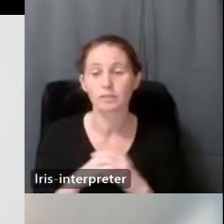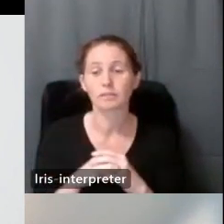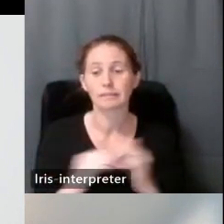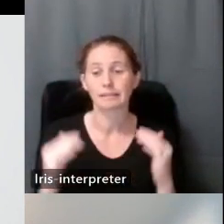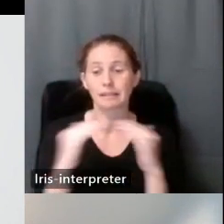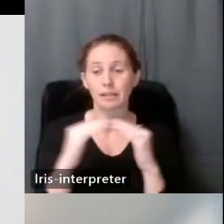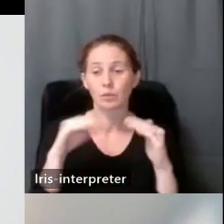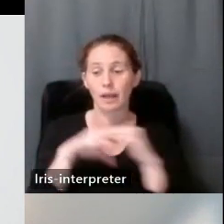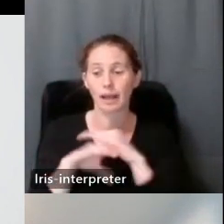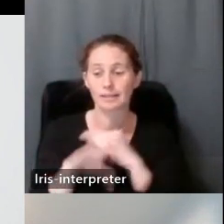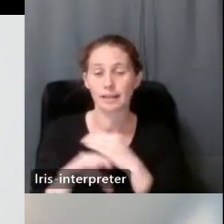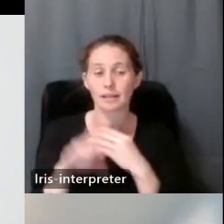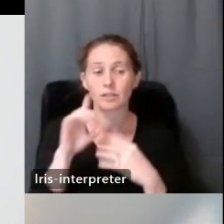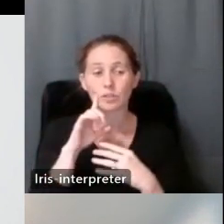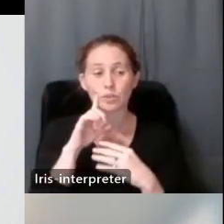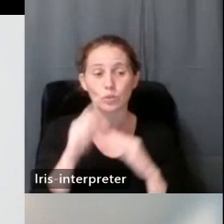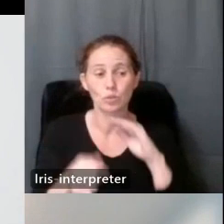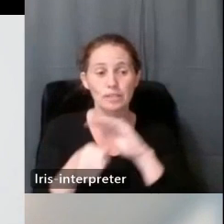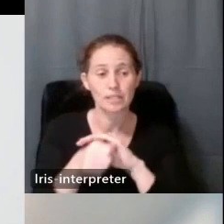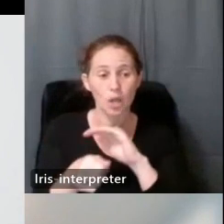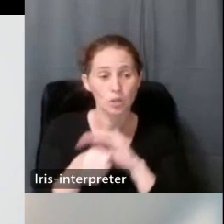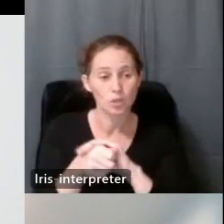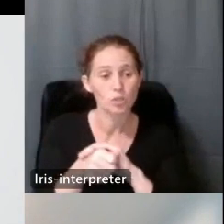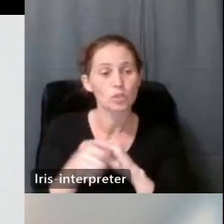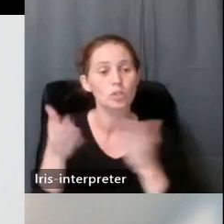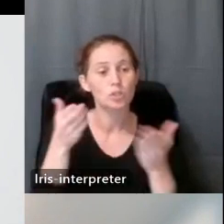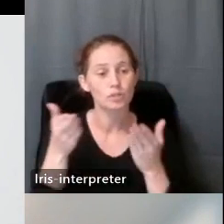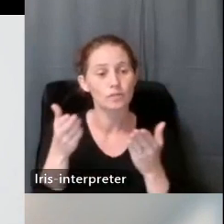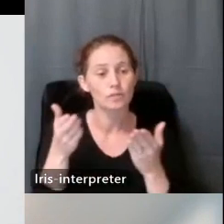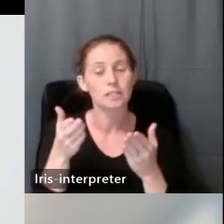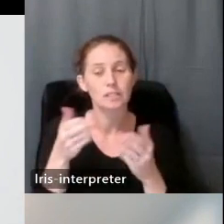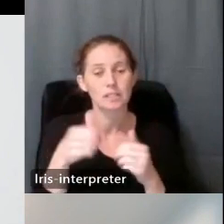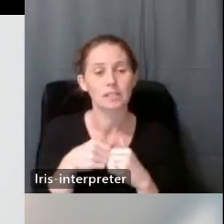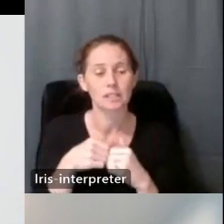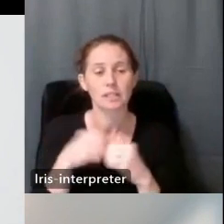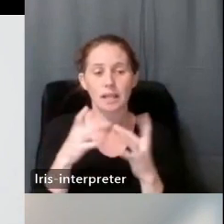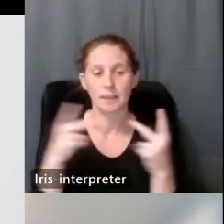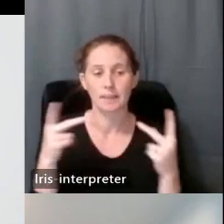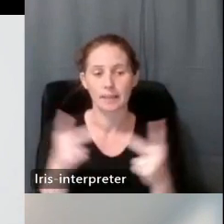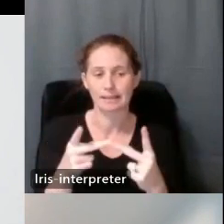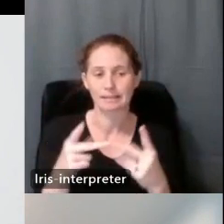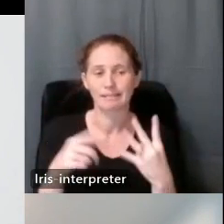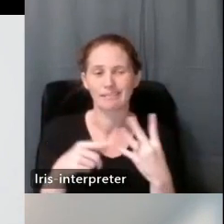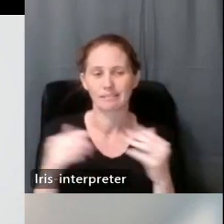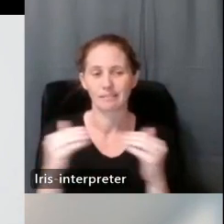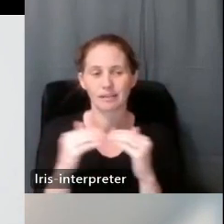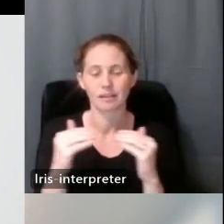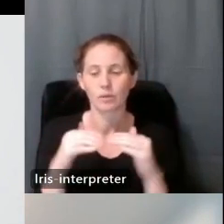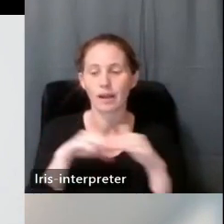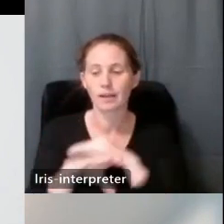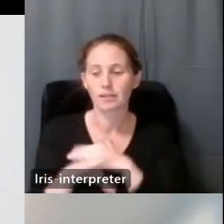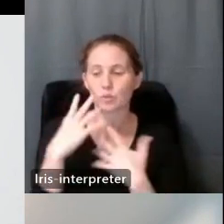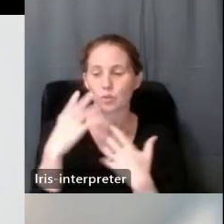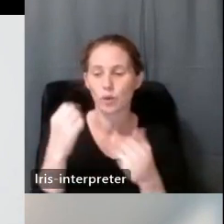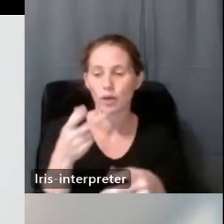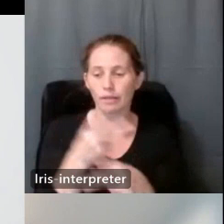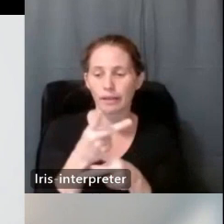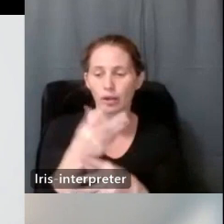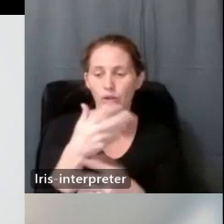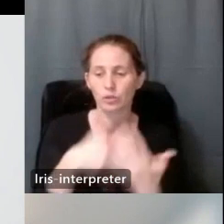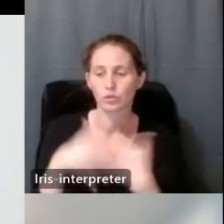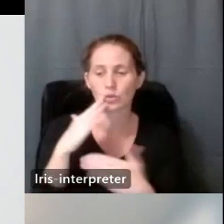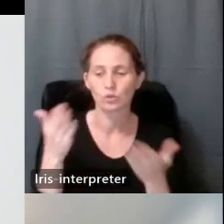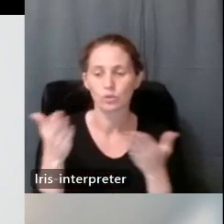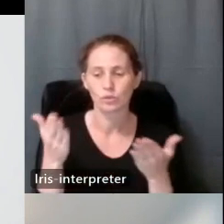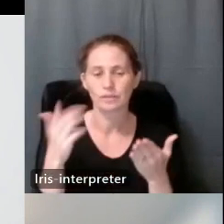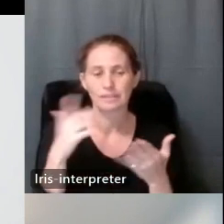equal access to shelter facilities and services, and equal access to health care, social